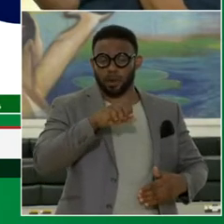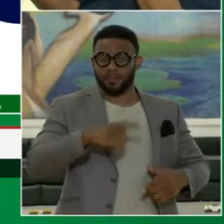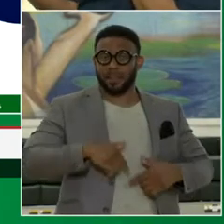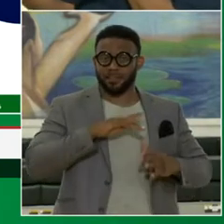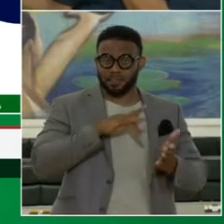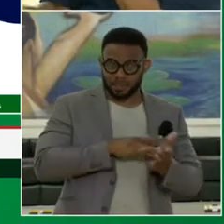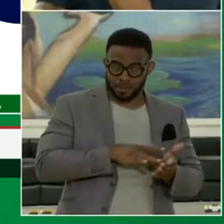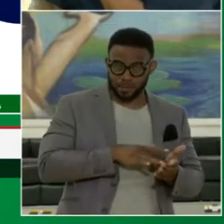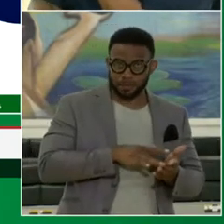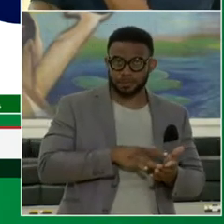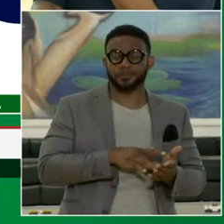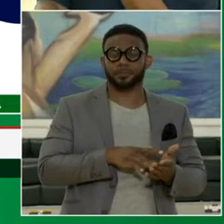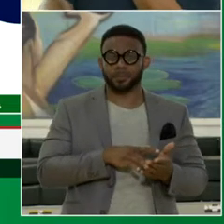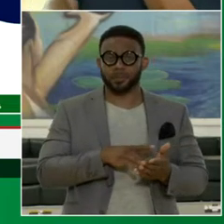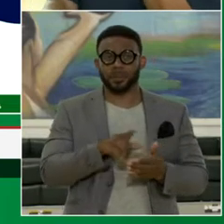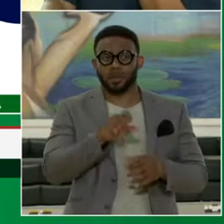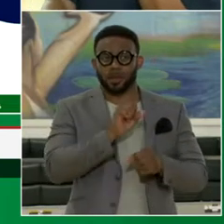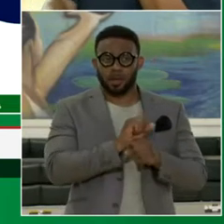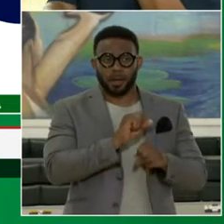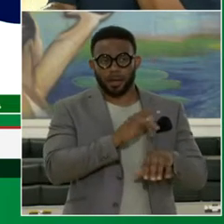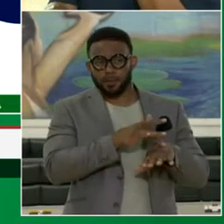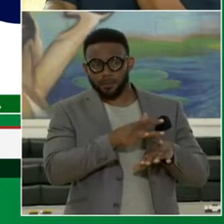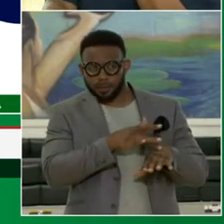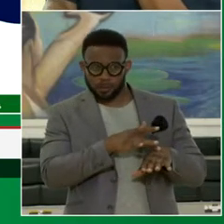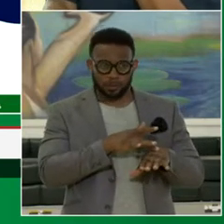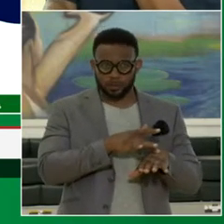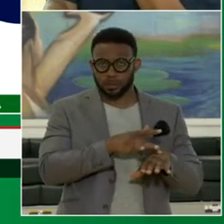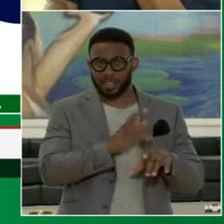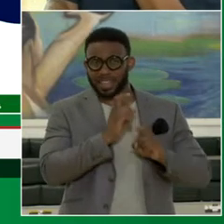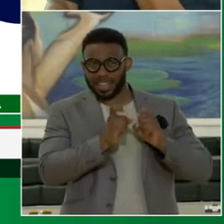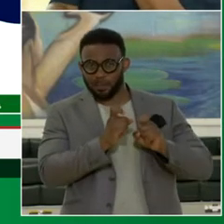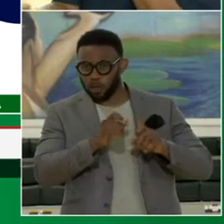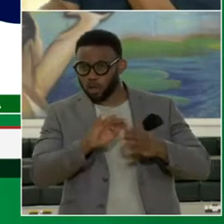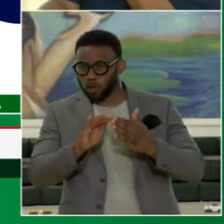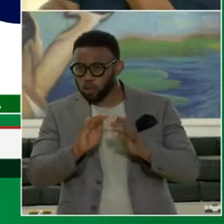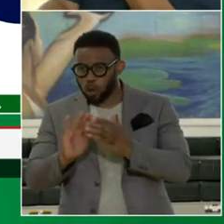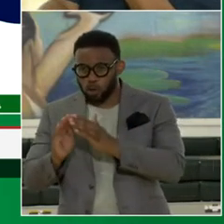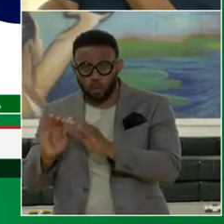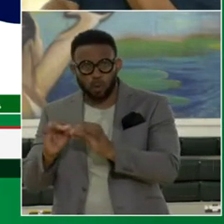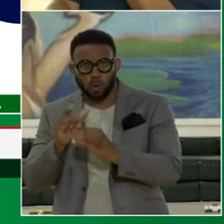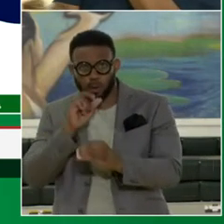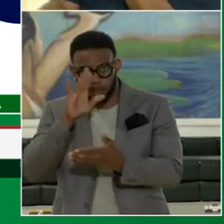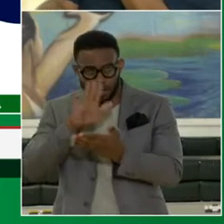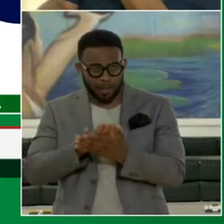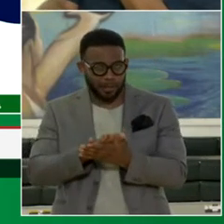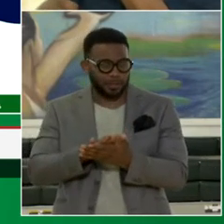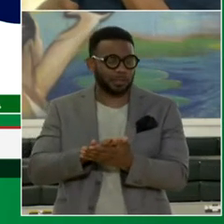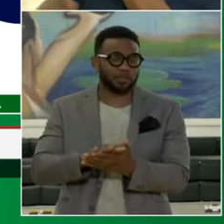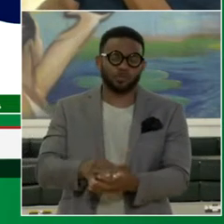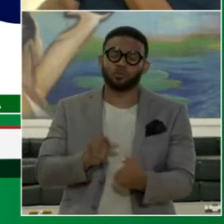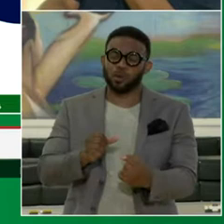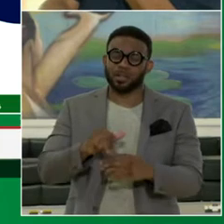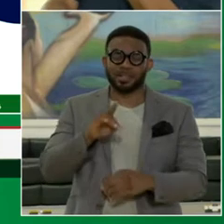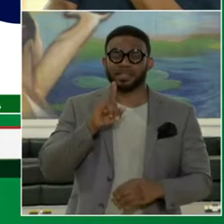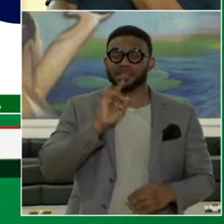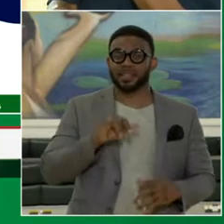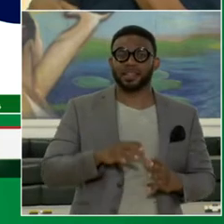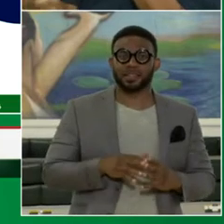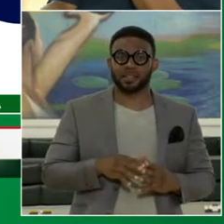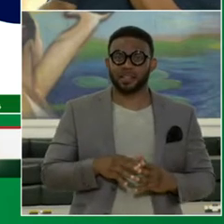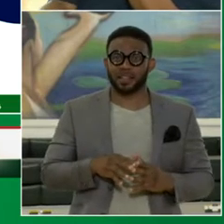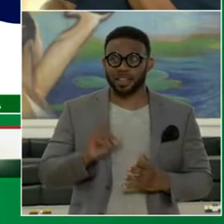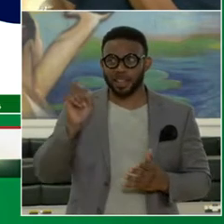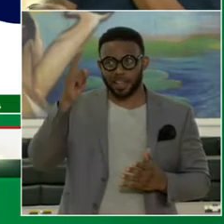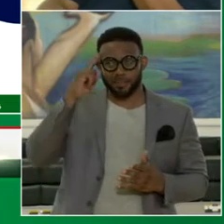the NOFAs are up now, the Notice of Funding Availabilities. And so one of the things that we believe in very firmly in the district is that